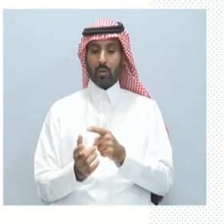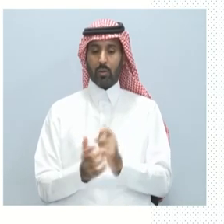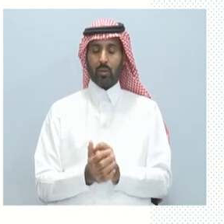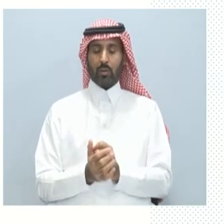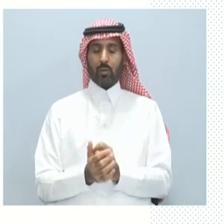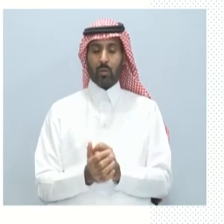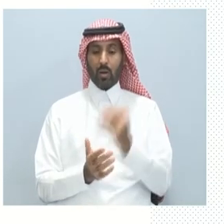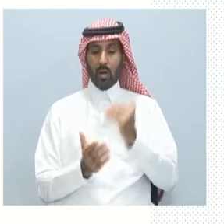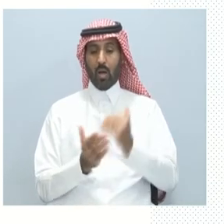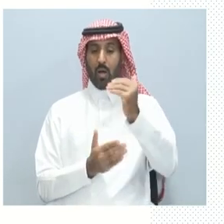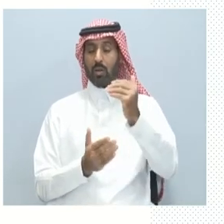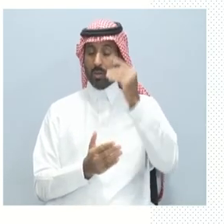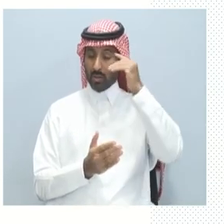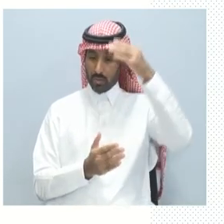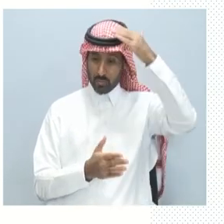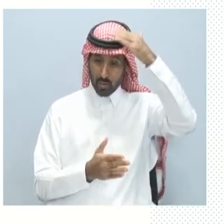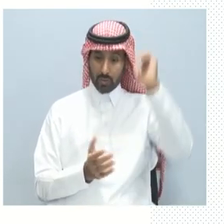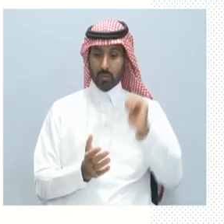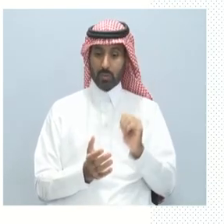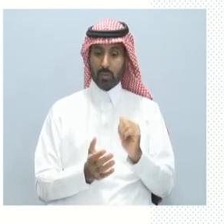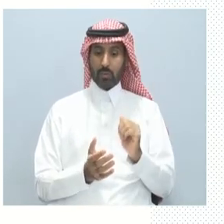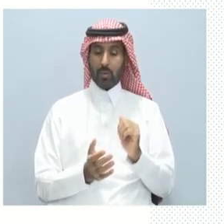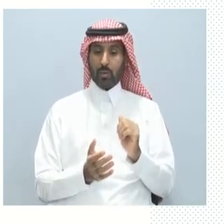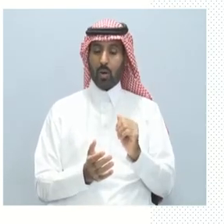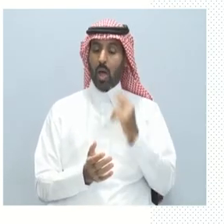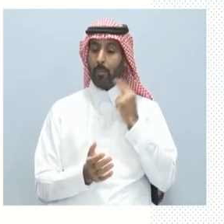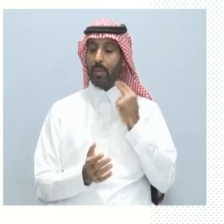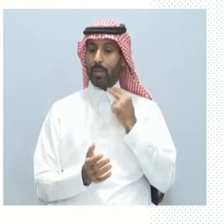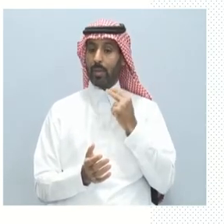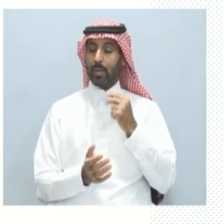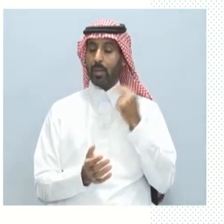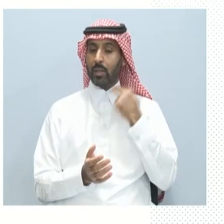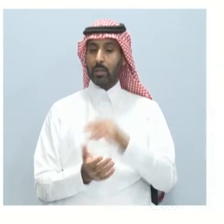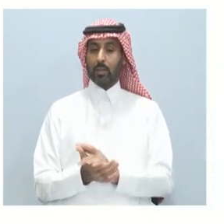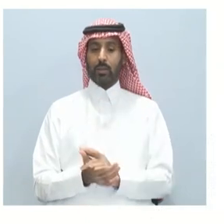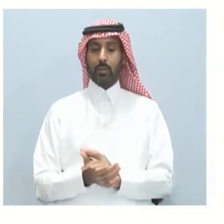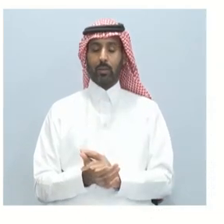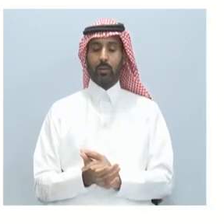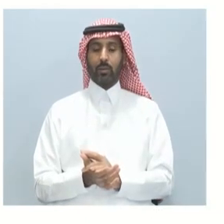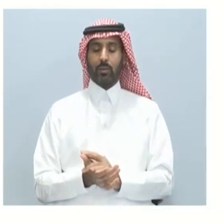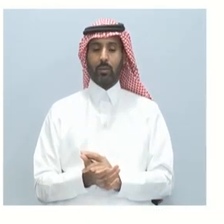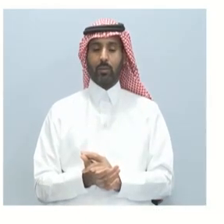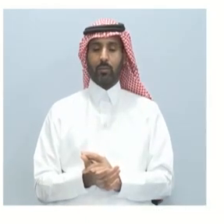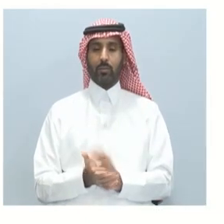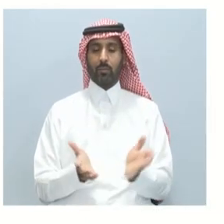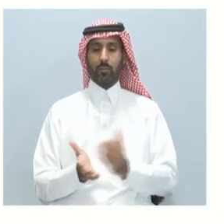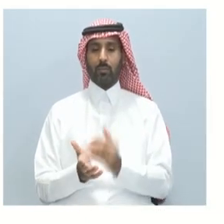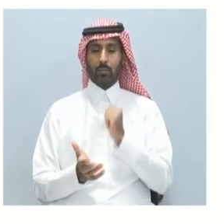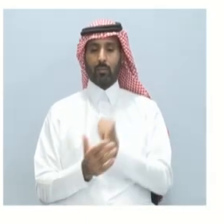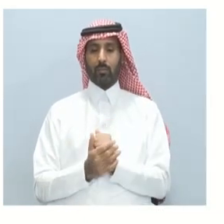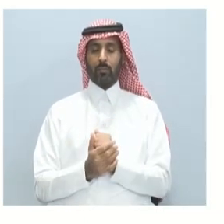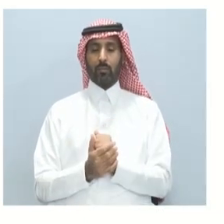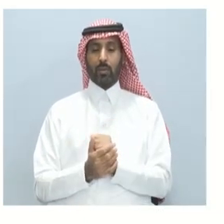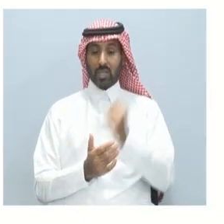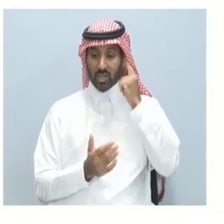have here highly respected. We have also honest. In the second paragraph,